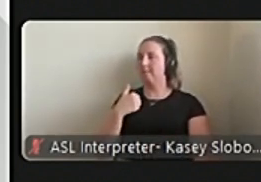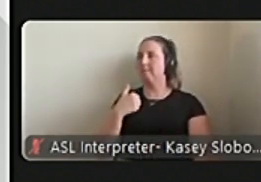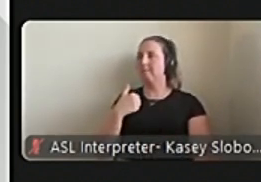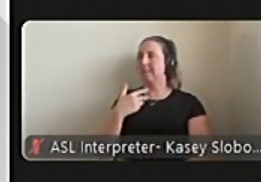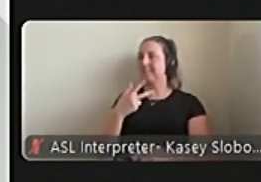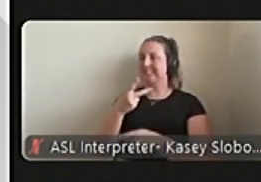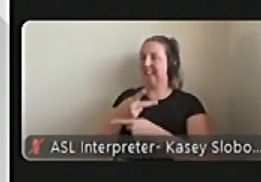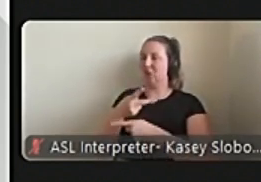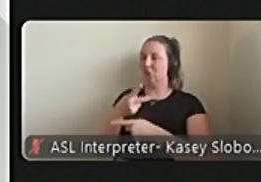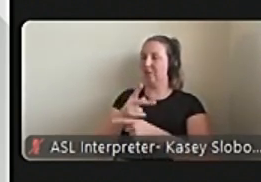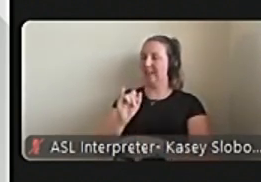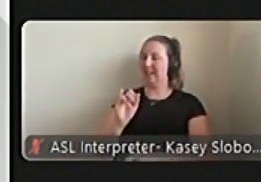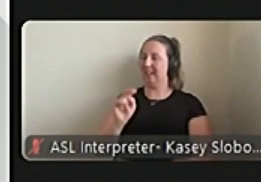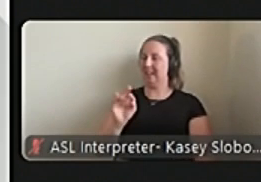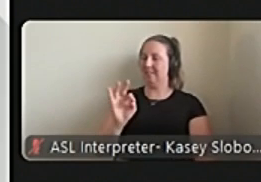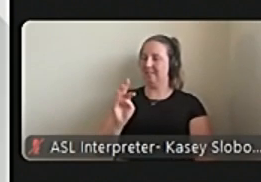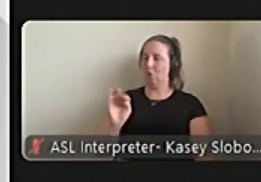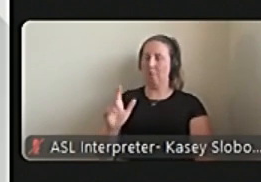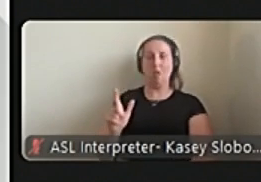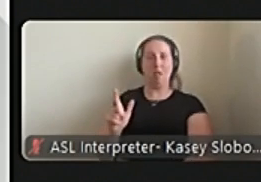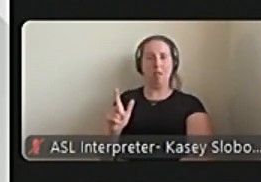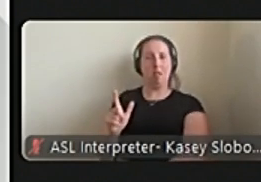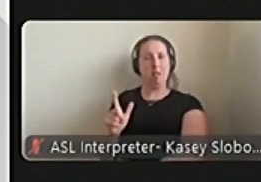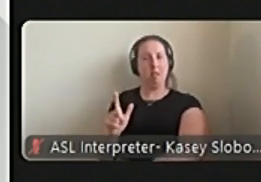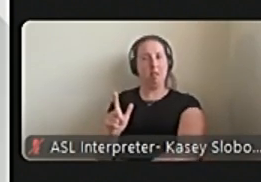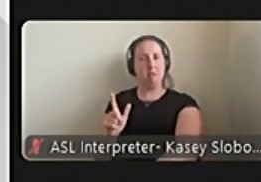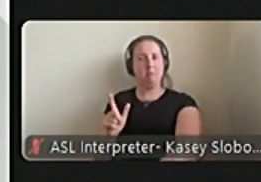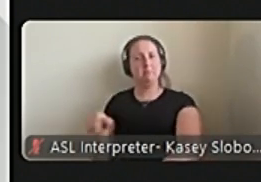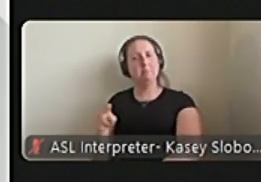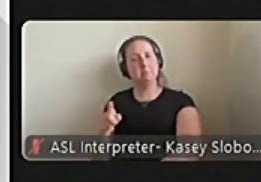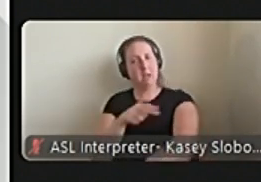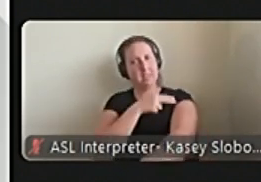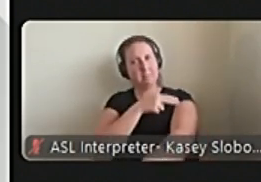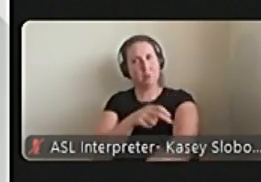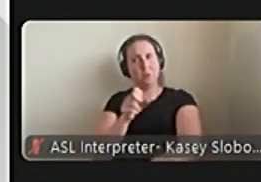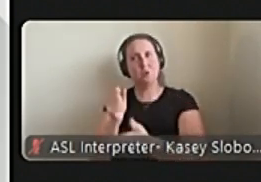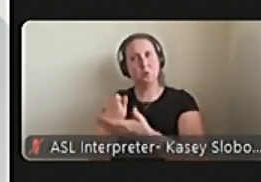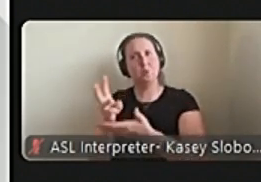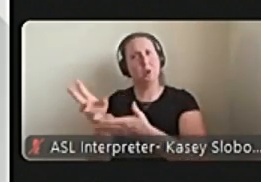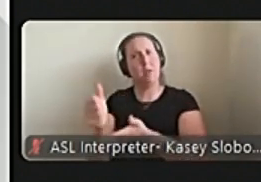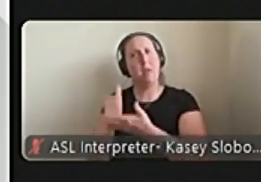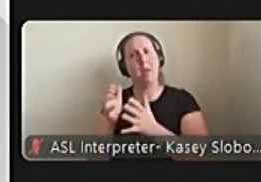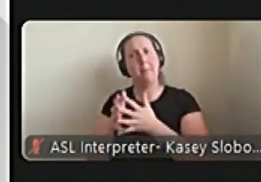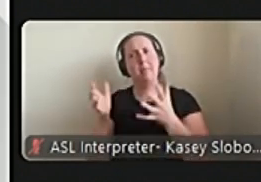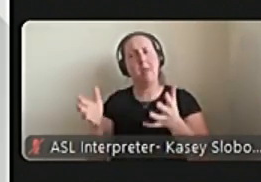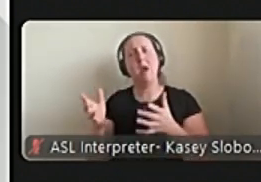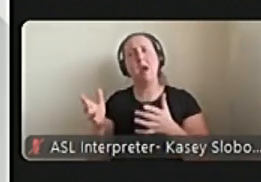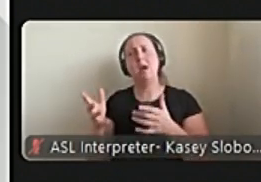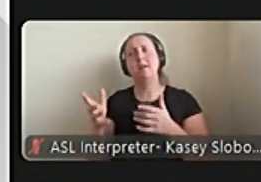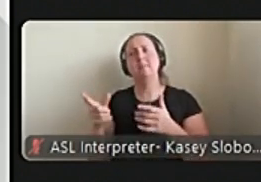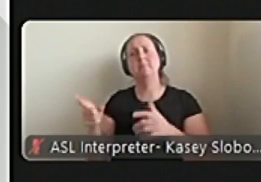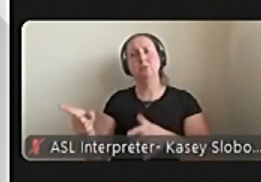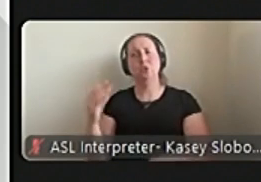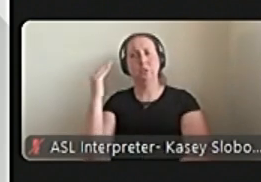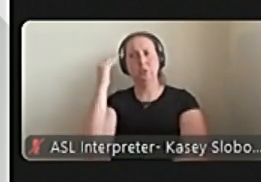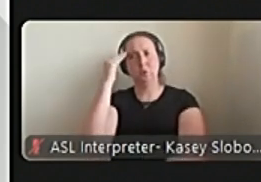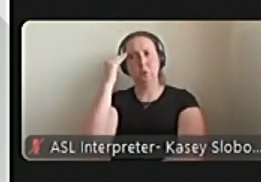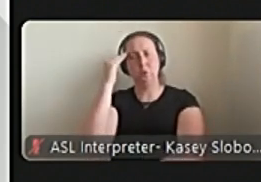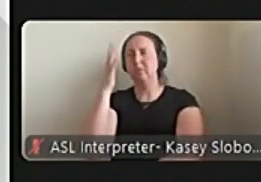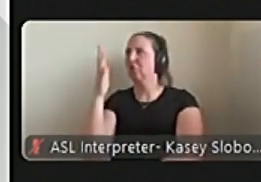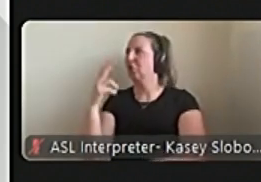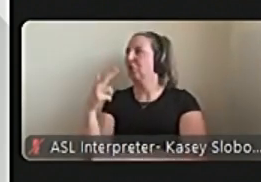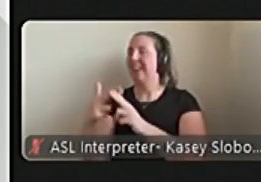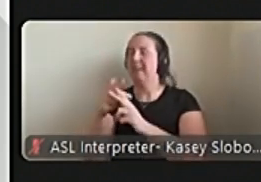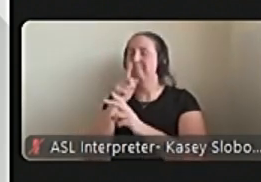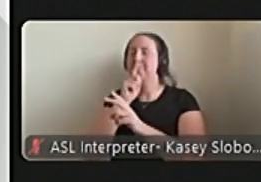there that, you know, I think the hospital social worker was helpful because she knows that Mrs., I won't say her name, but